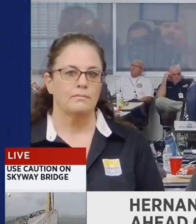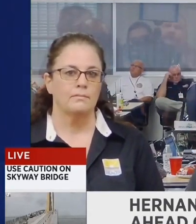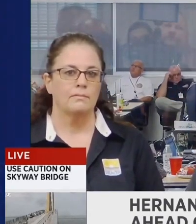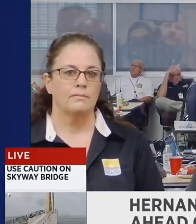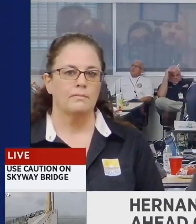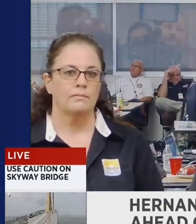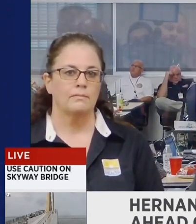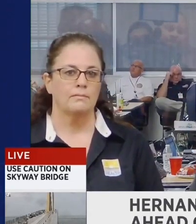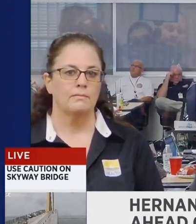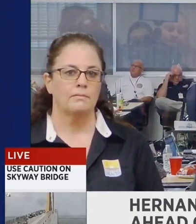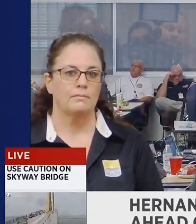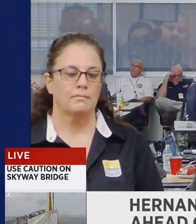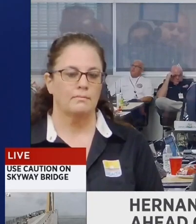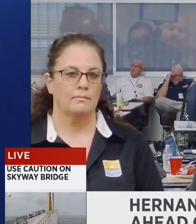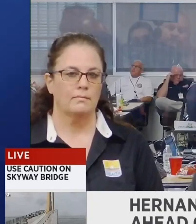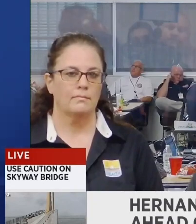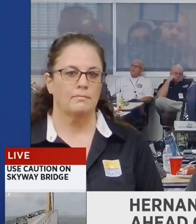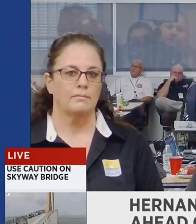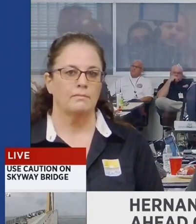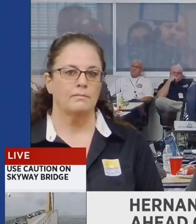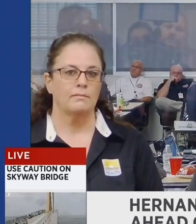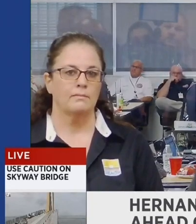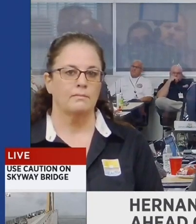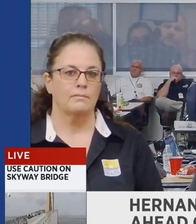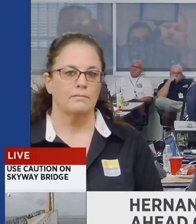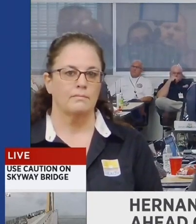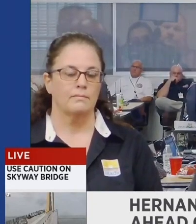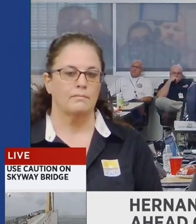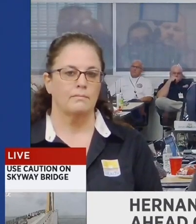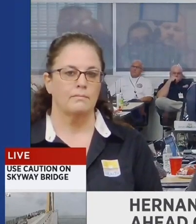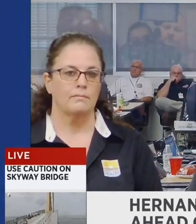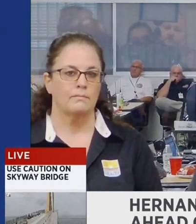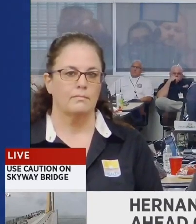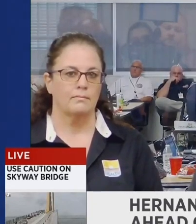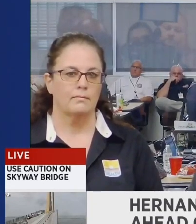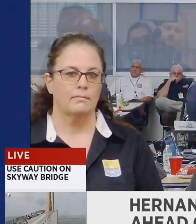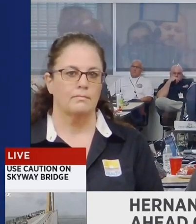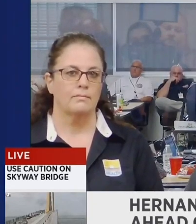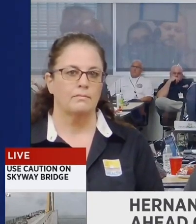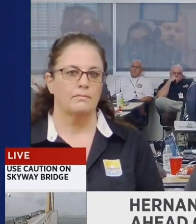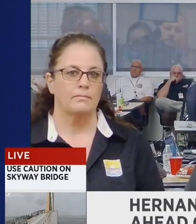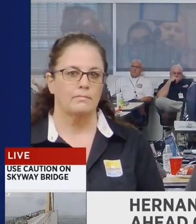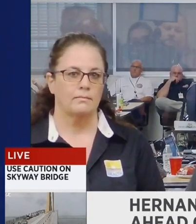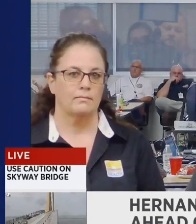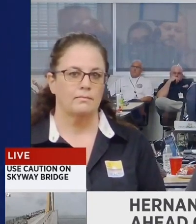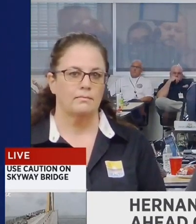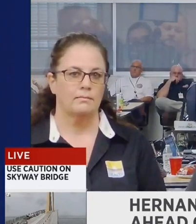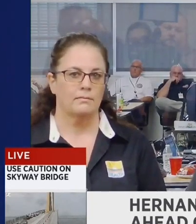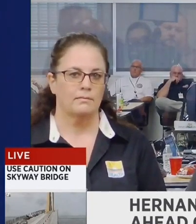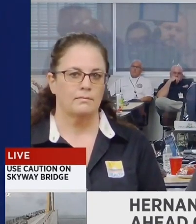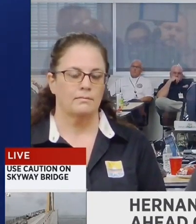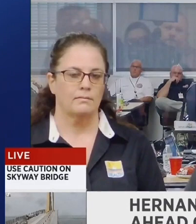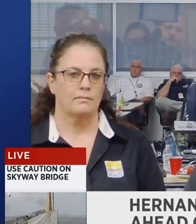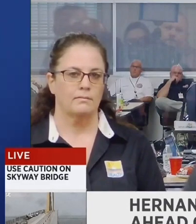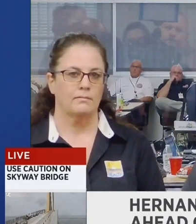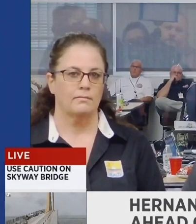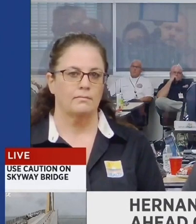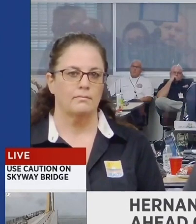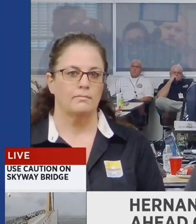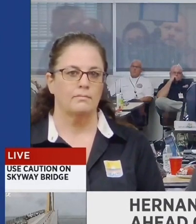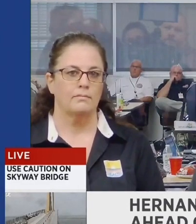hernandocounty.us/EM. We'll have a lot of information posted there. And again, if you have any storm-related questions, please call our Citizens Information Line at